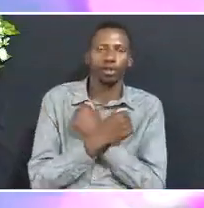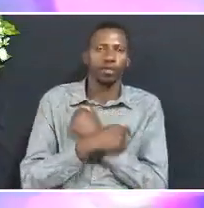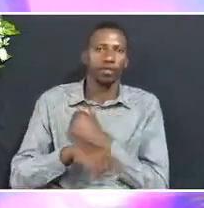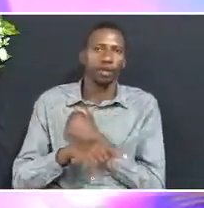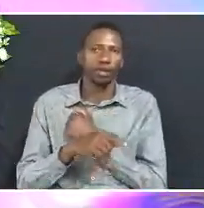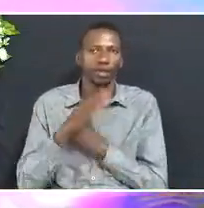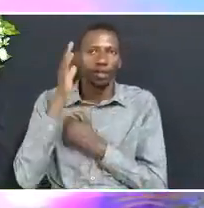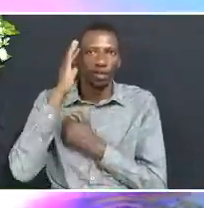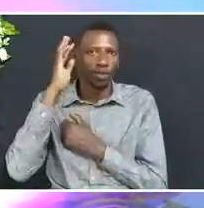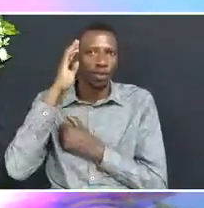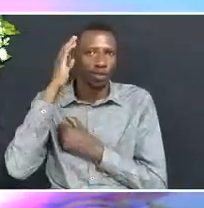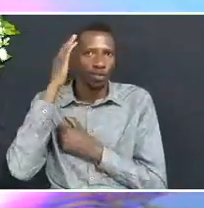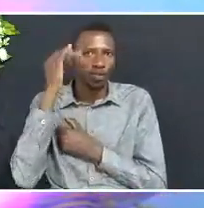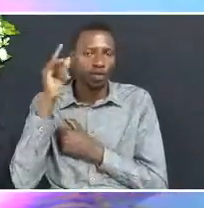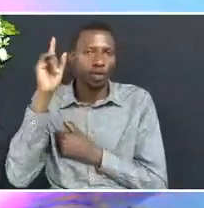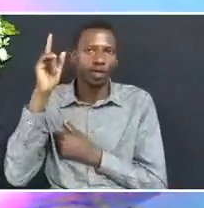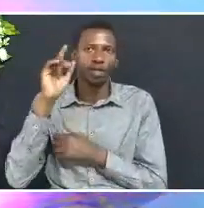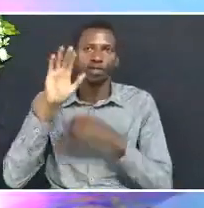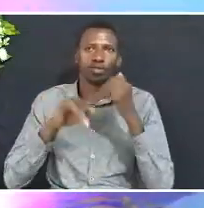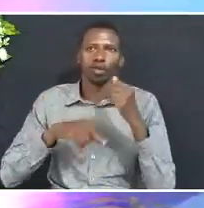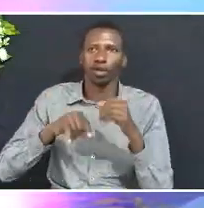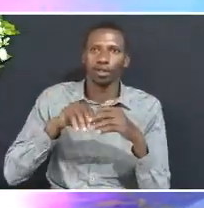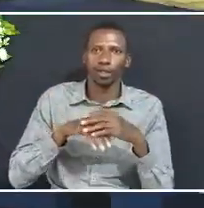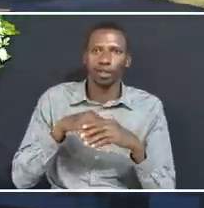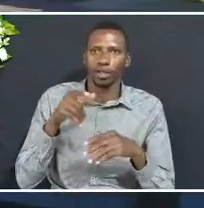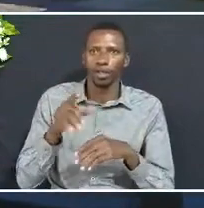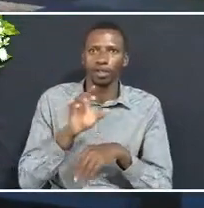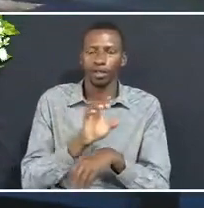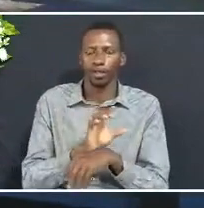for which he has called us in this church.